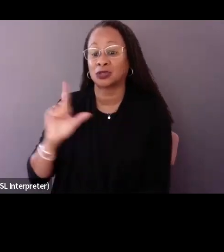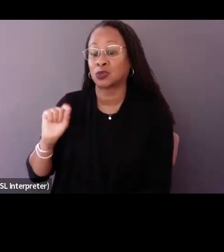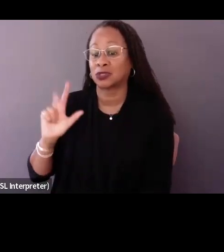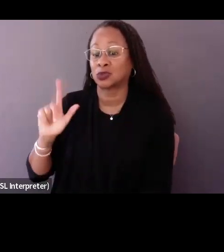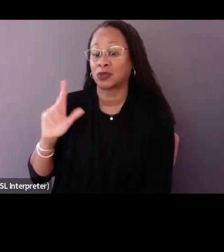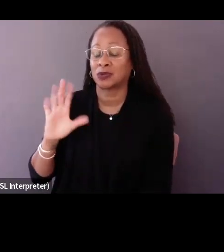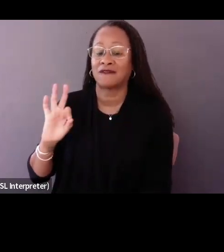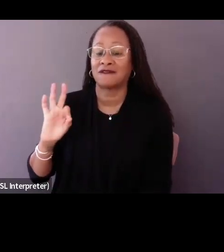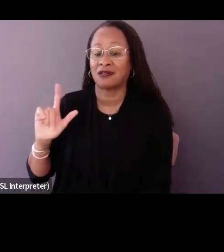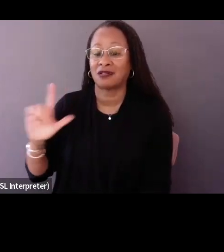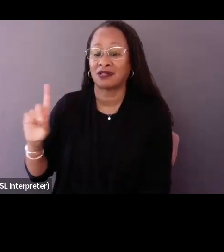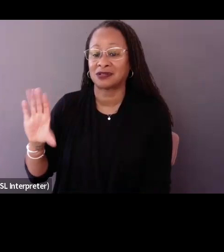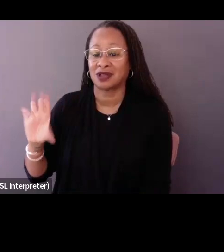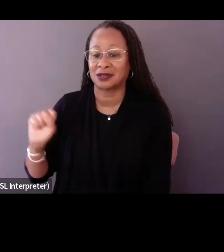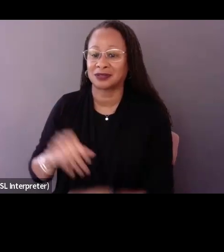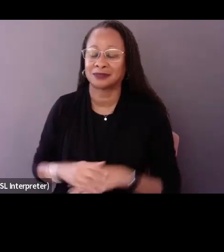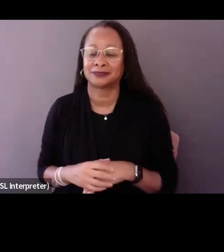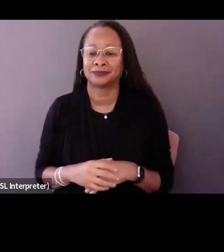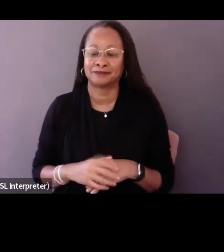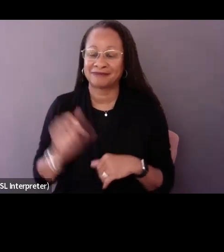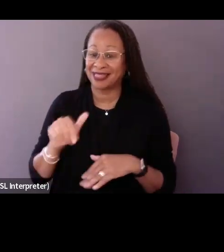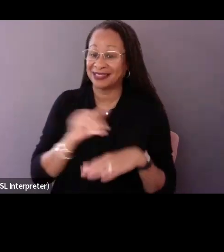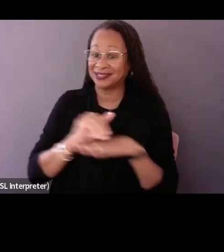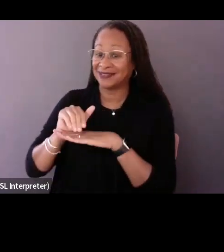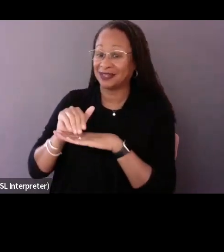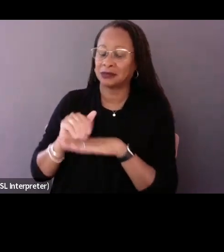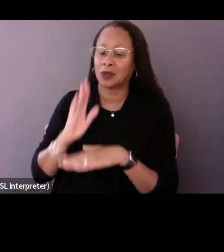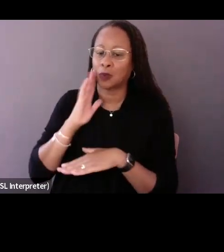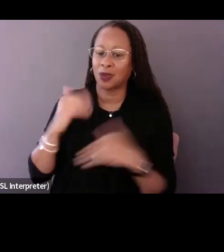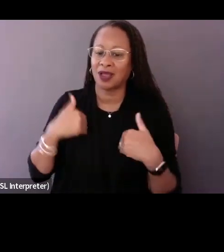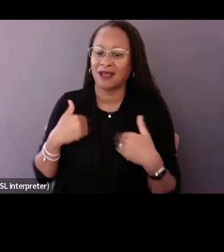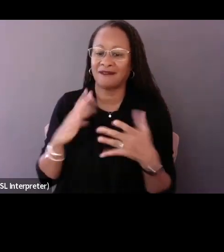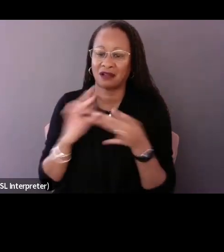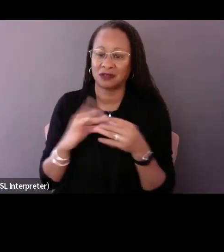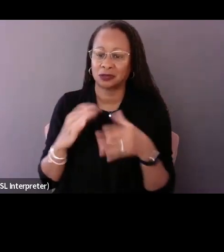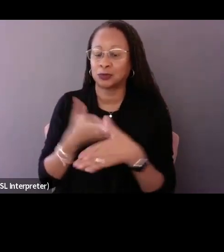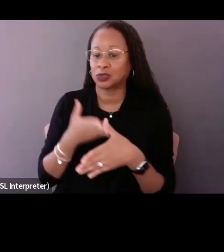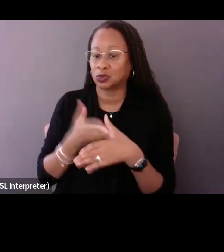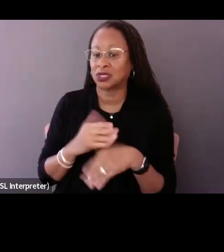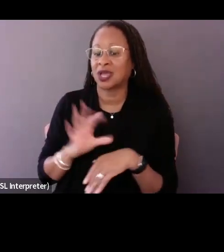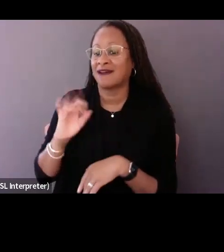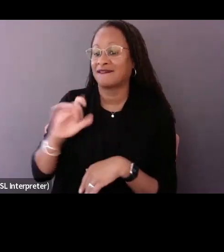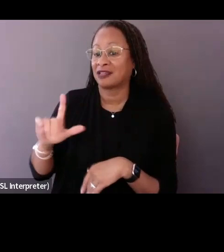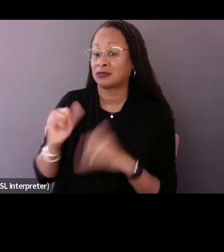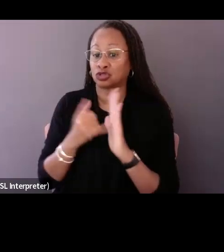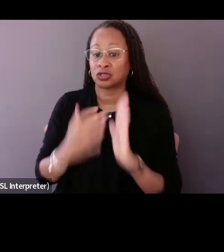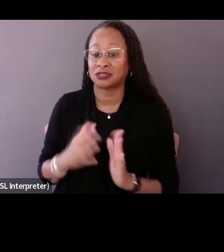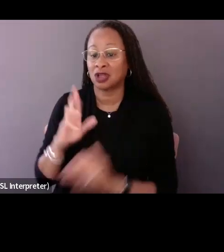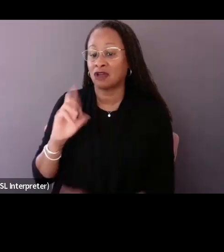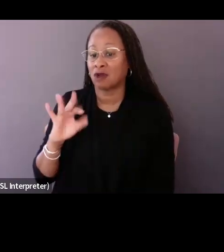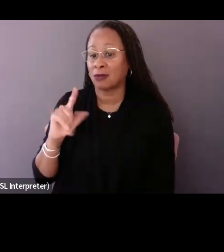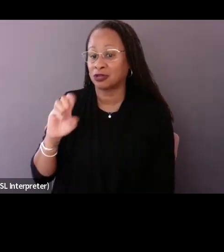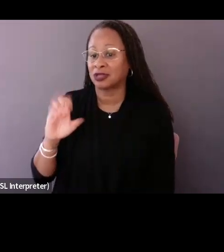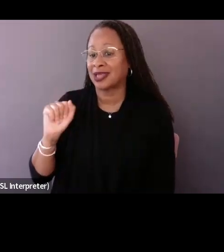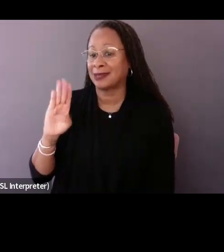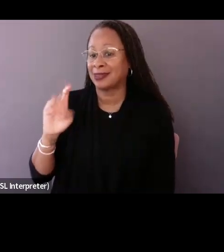2023 FallDocs. This evening, we'll have a conversation between film journalist Robert